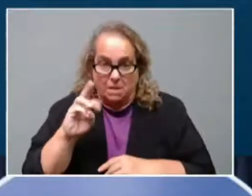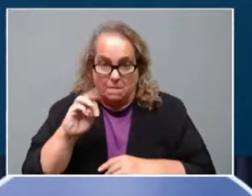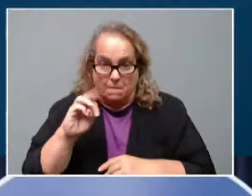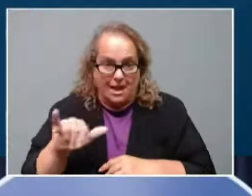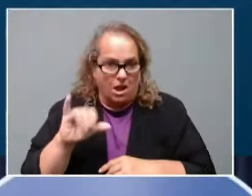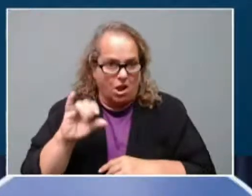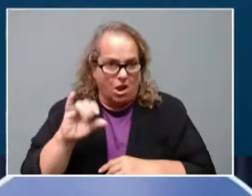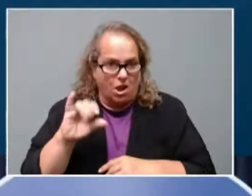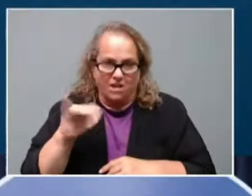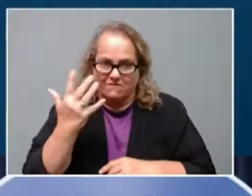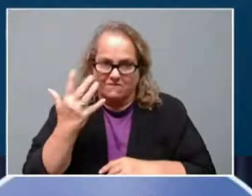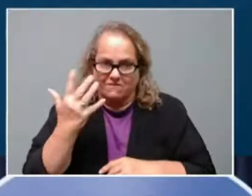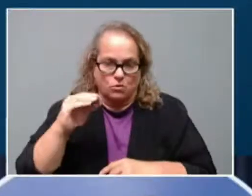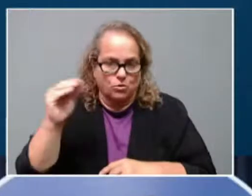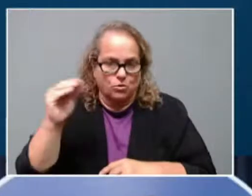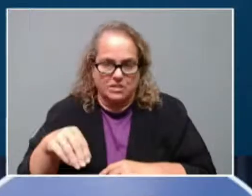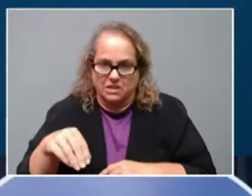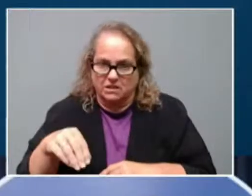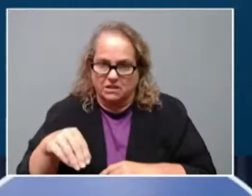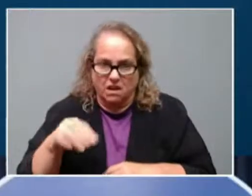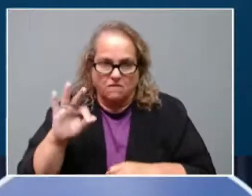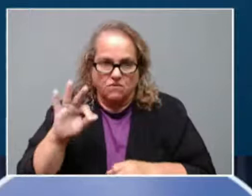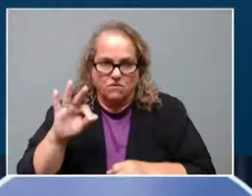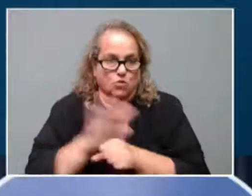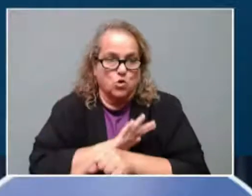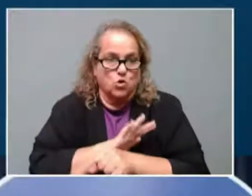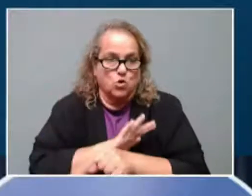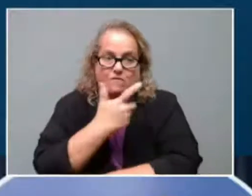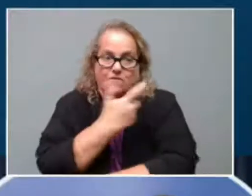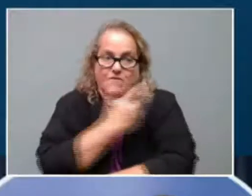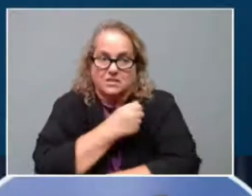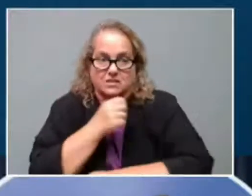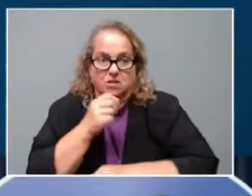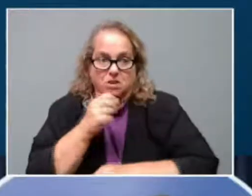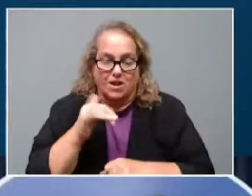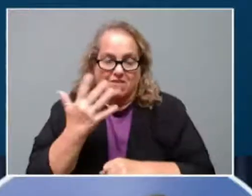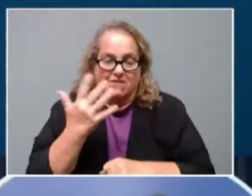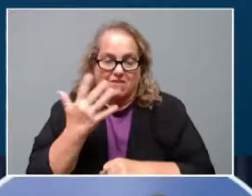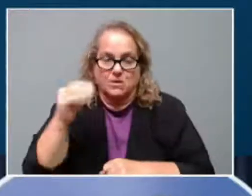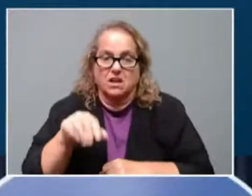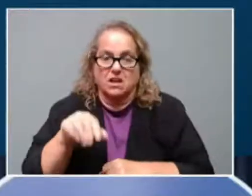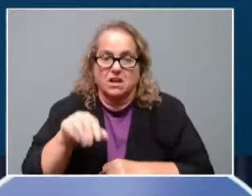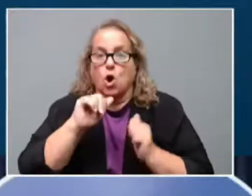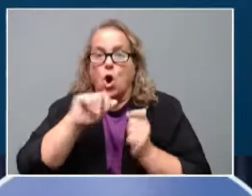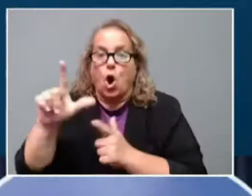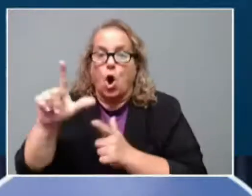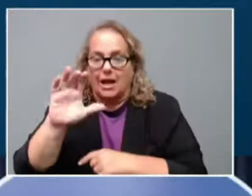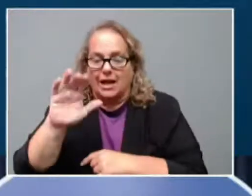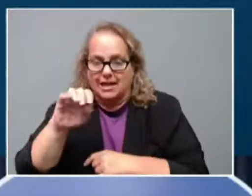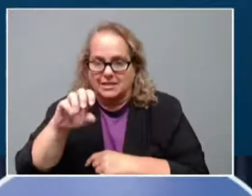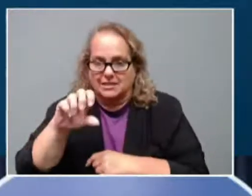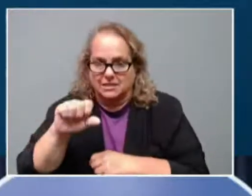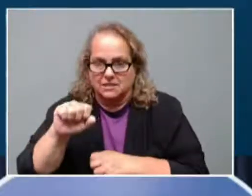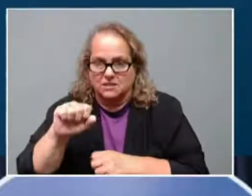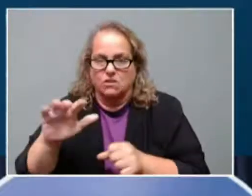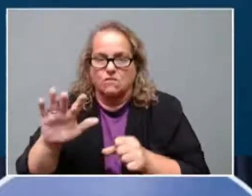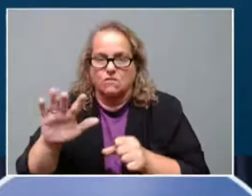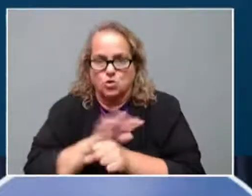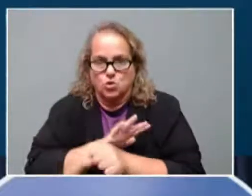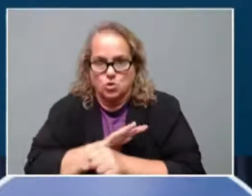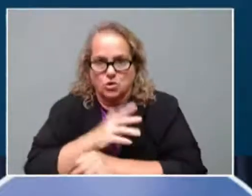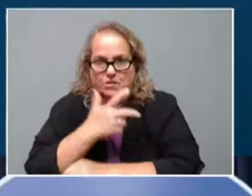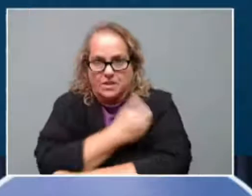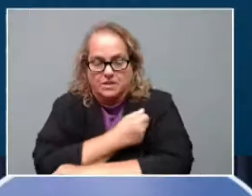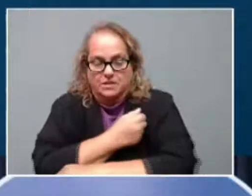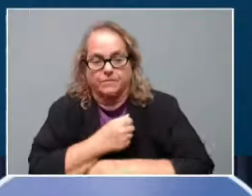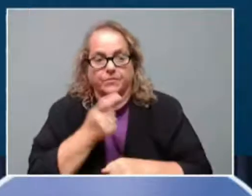5% fully vaccinated, only 5% of all cases were fully vaccinated individuals. But come all